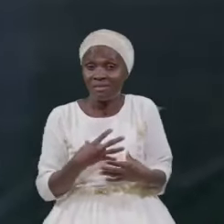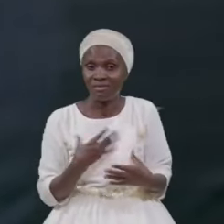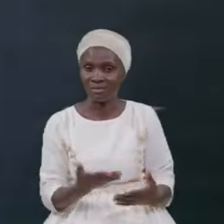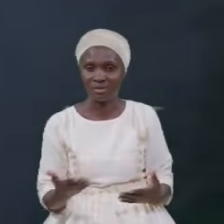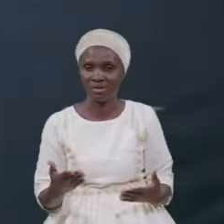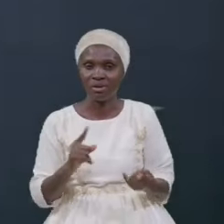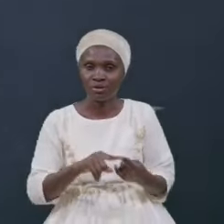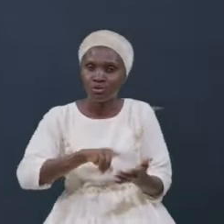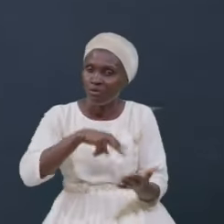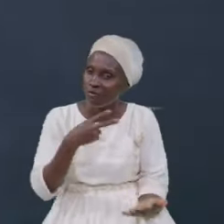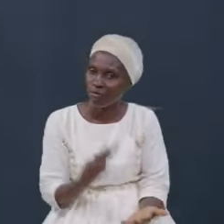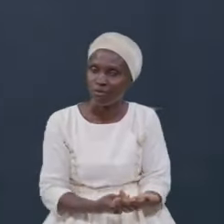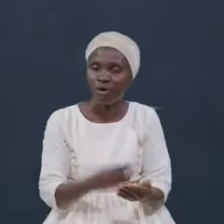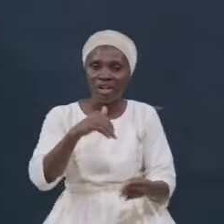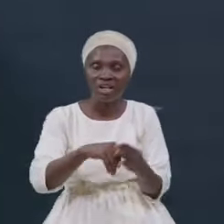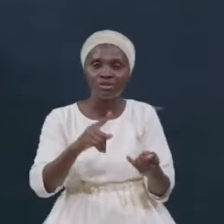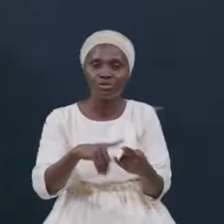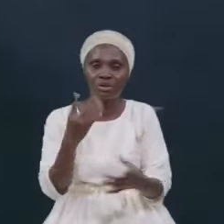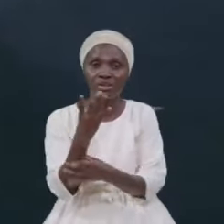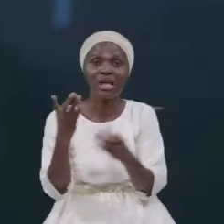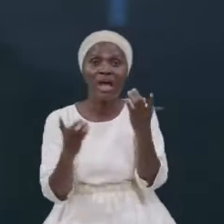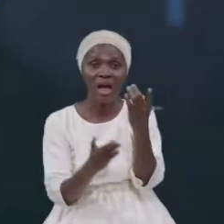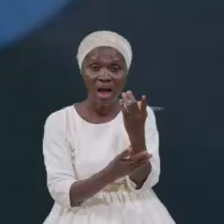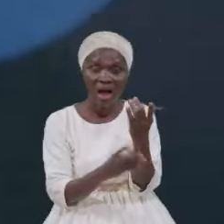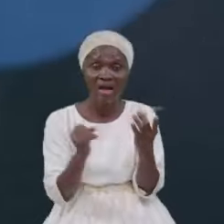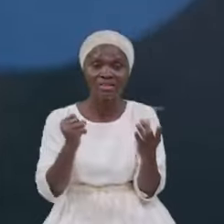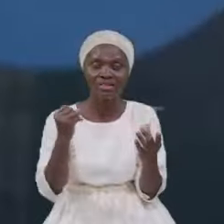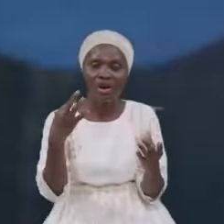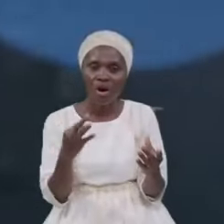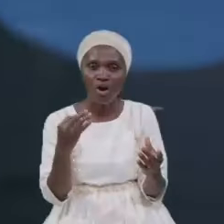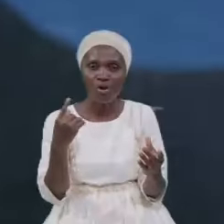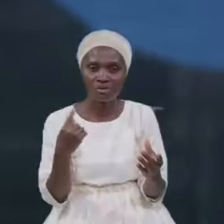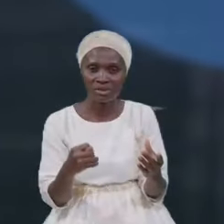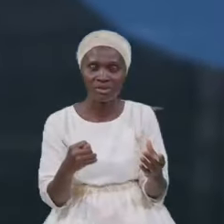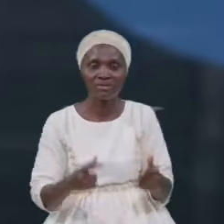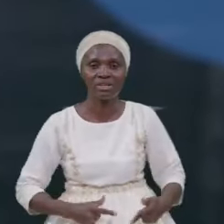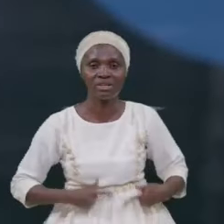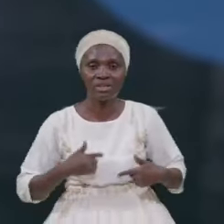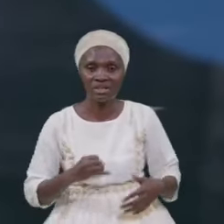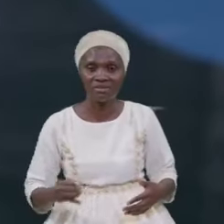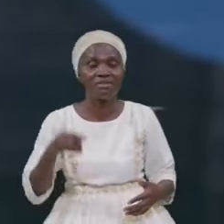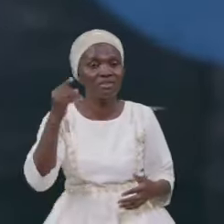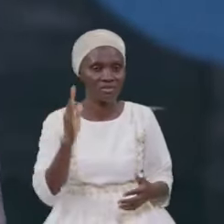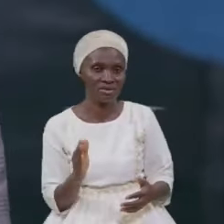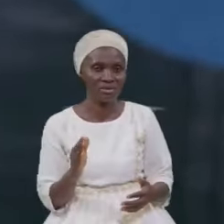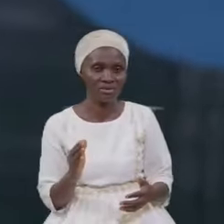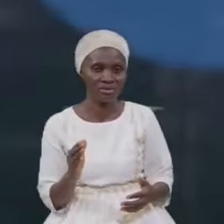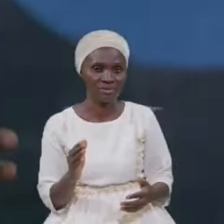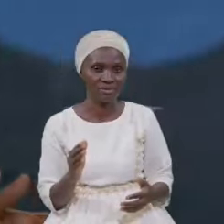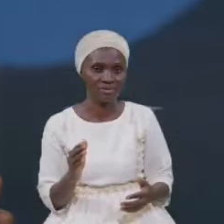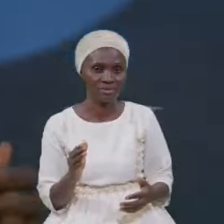fall into the hands of the living God. I'm looking at Judas Iscariot, and